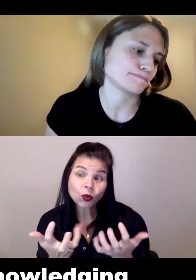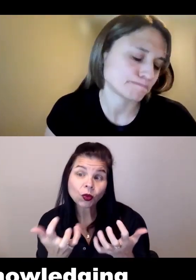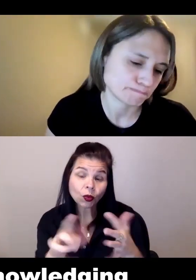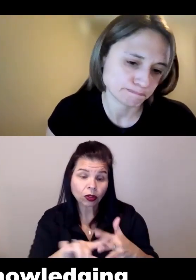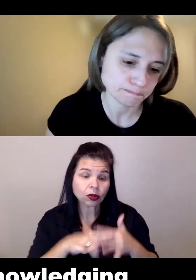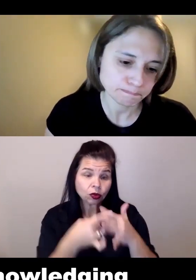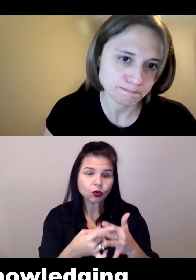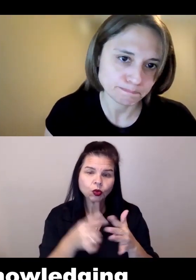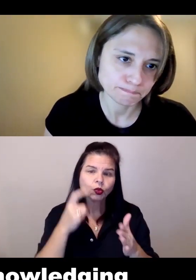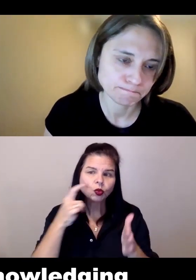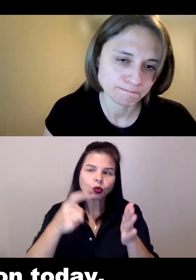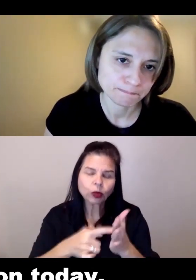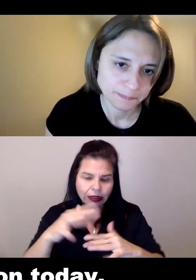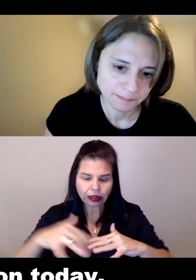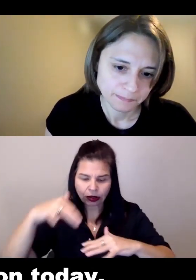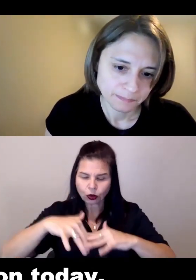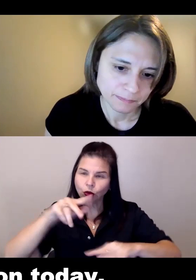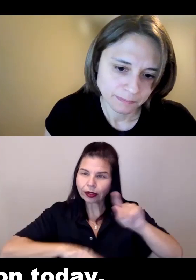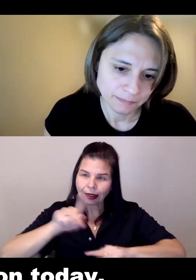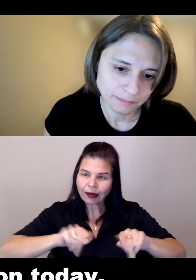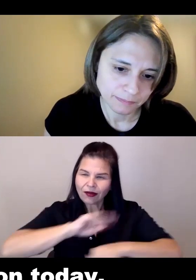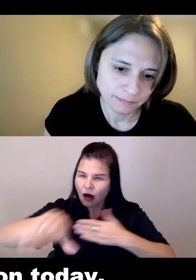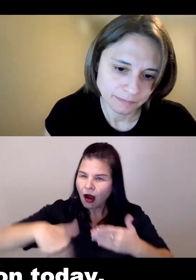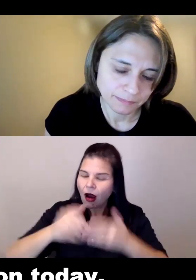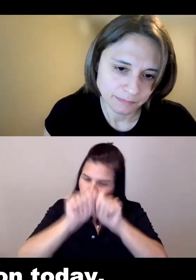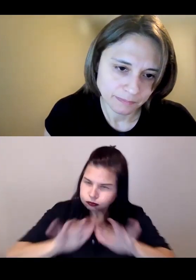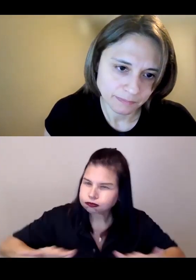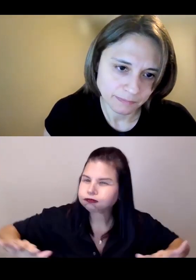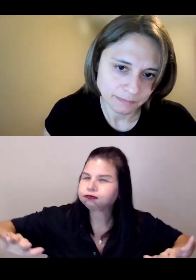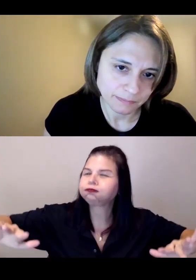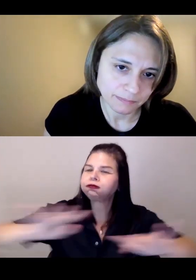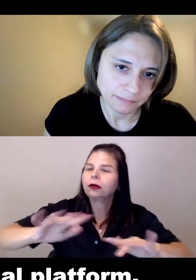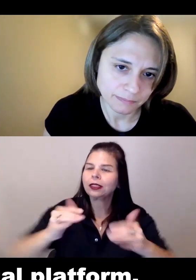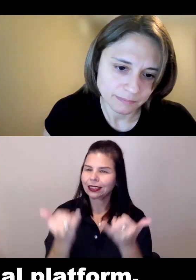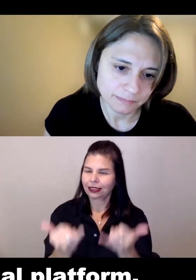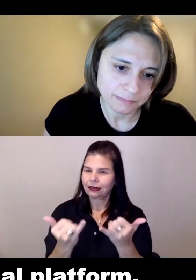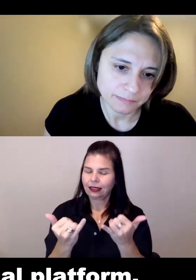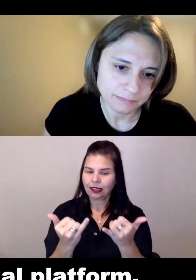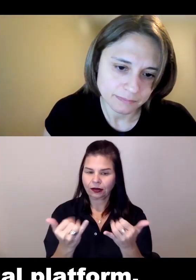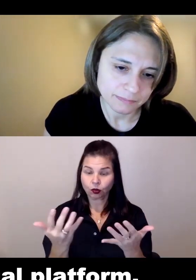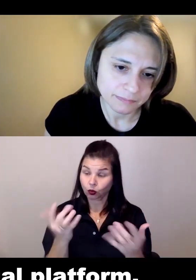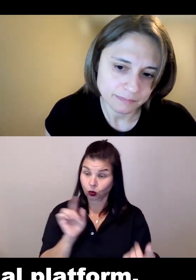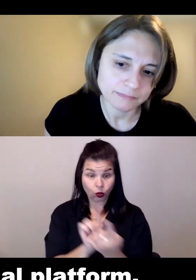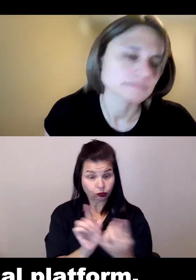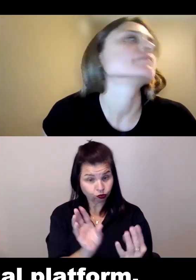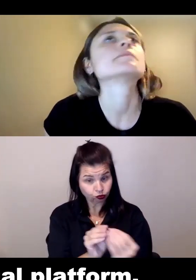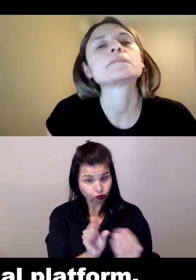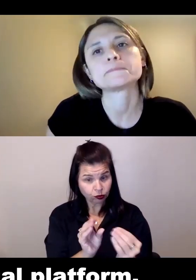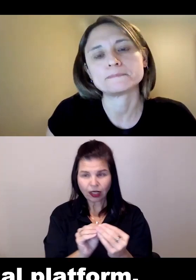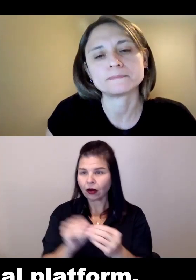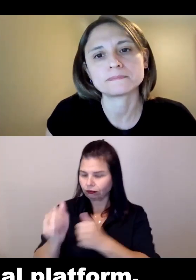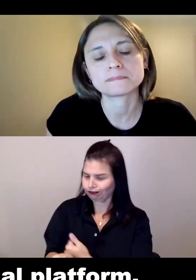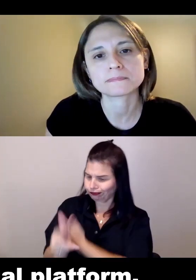by acknowledging the indigenous peoples of all the lands that we are on today. While we meet today on a virtual